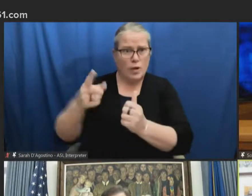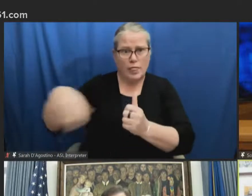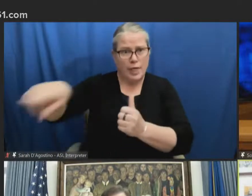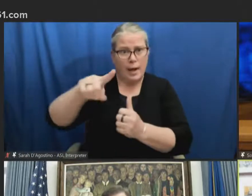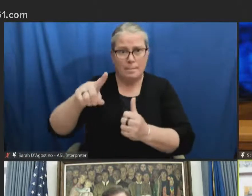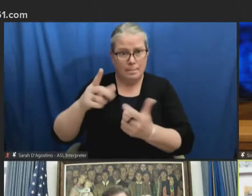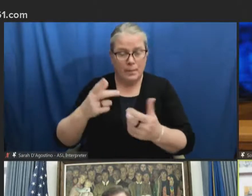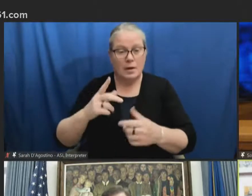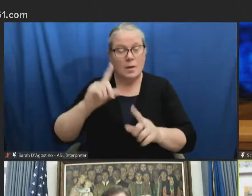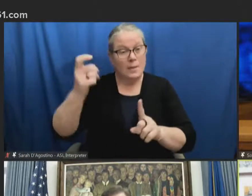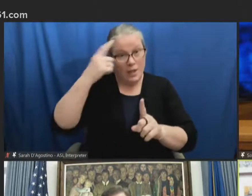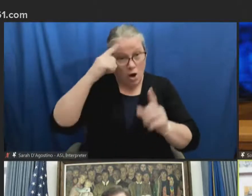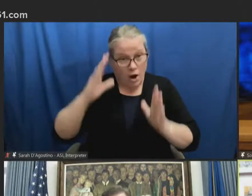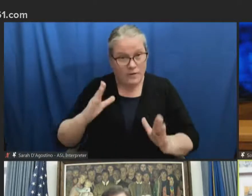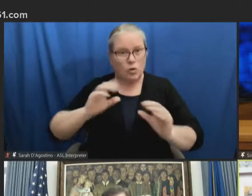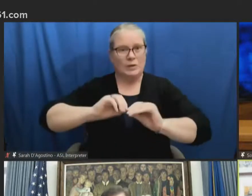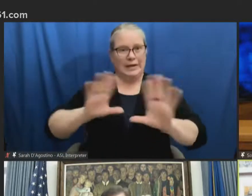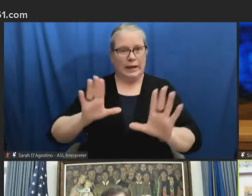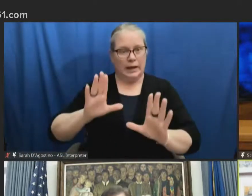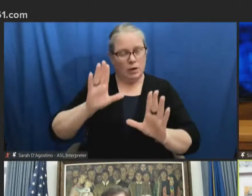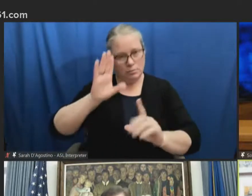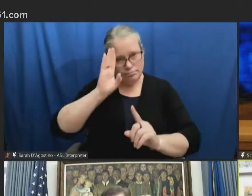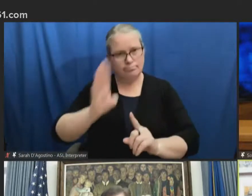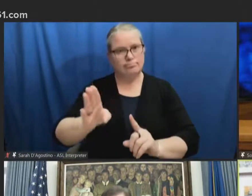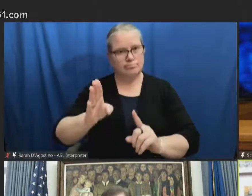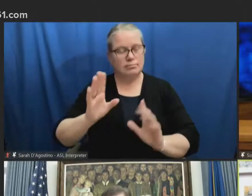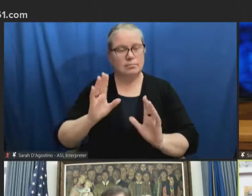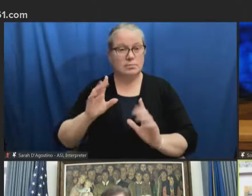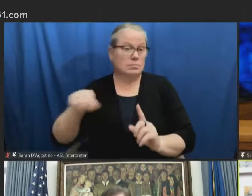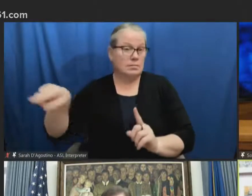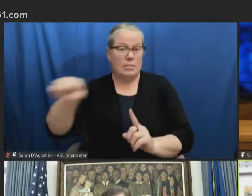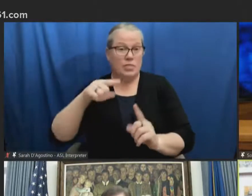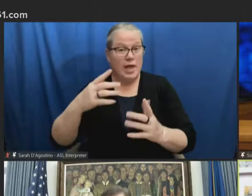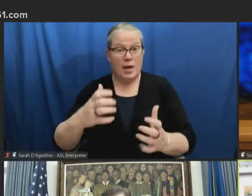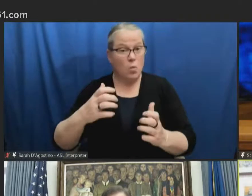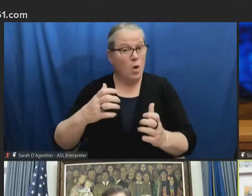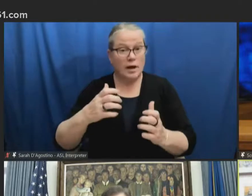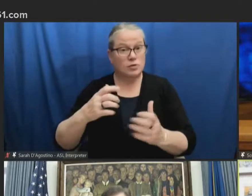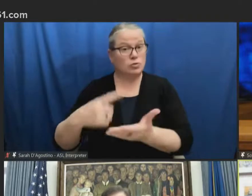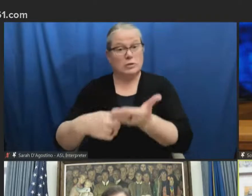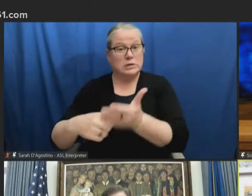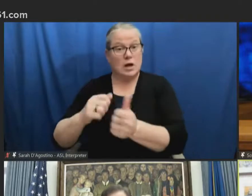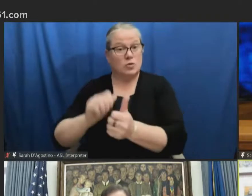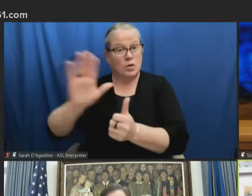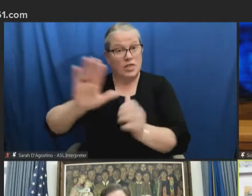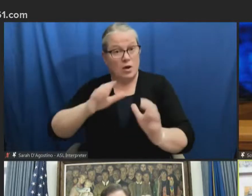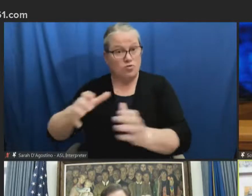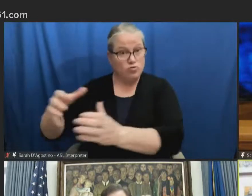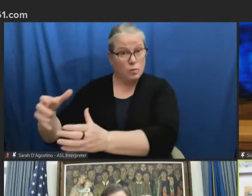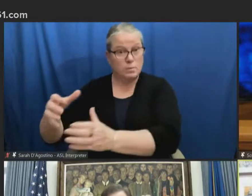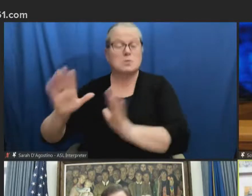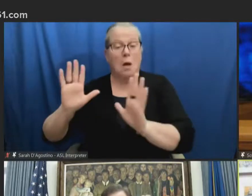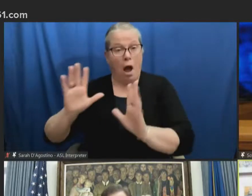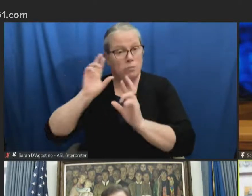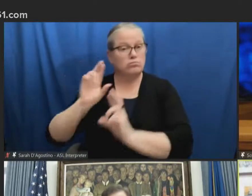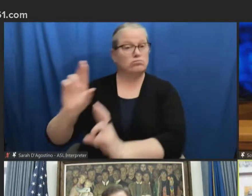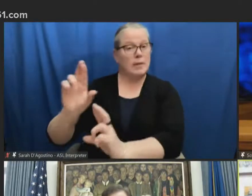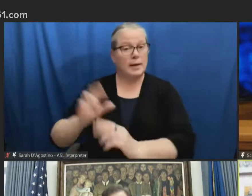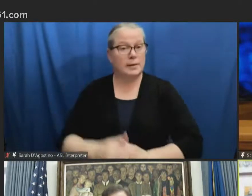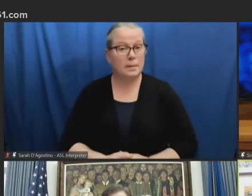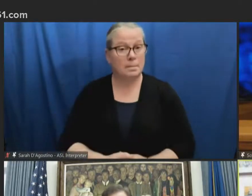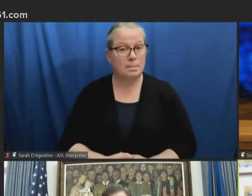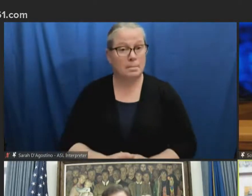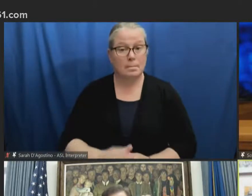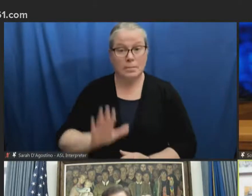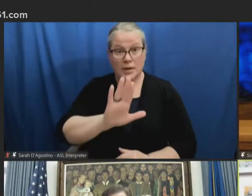things stand right now. And obviously they wanted to take it back and discuss with their various caucuses. And we respect that. We respect their